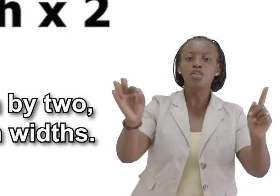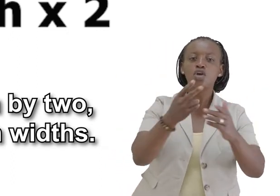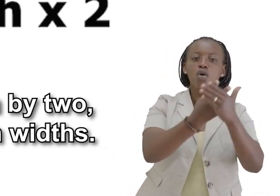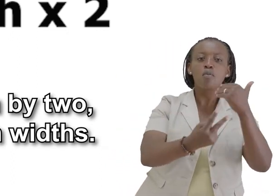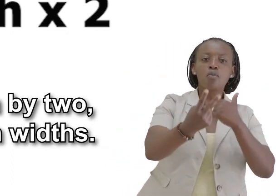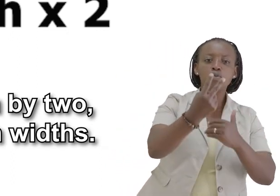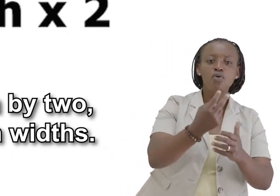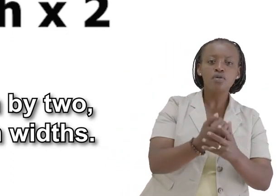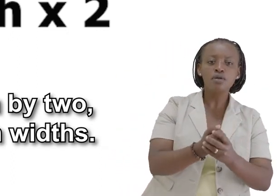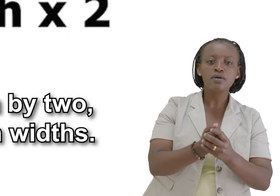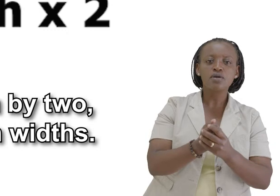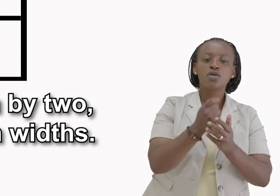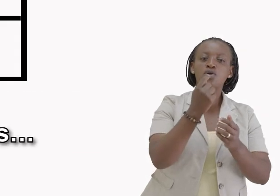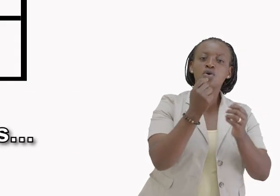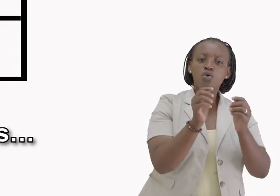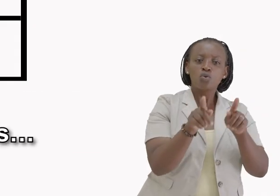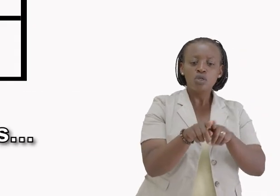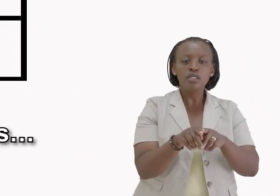the measurement of both widths.